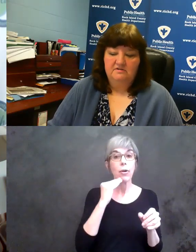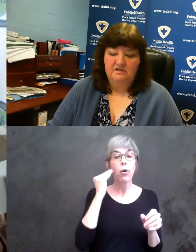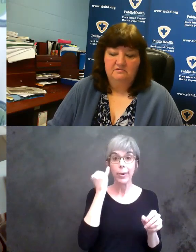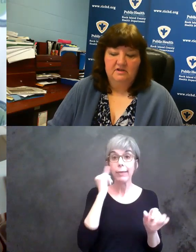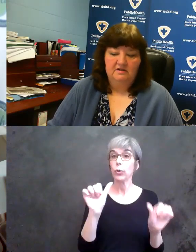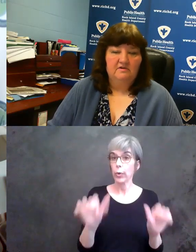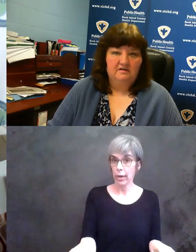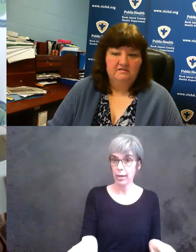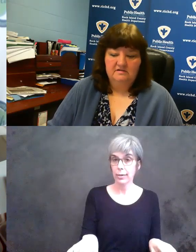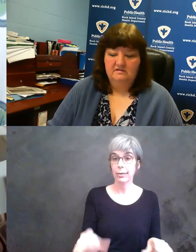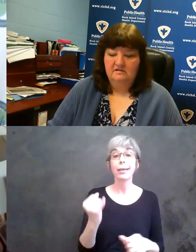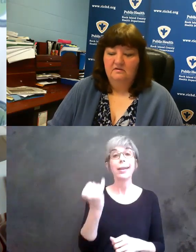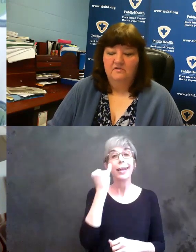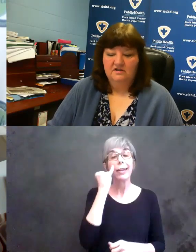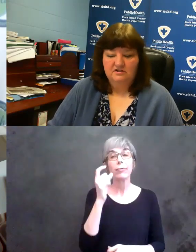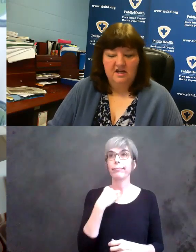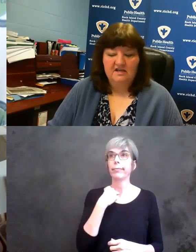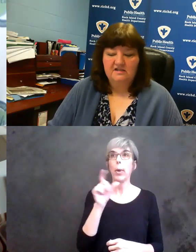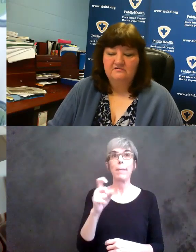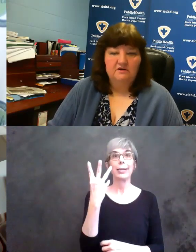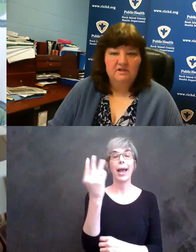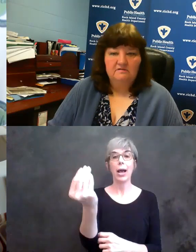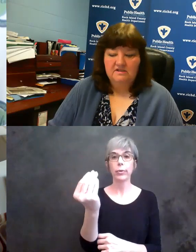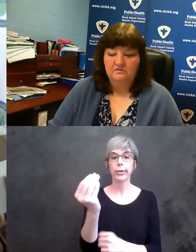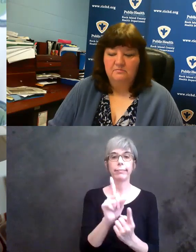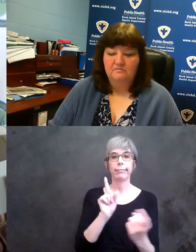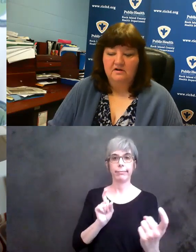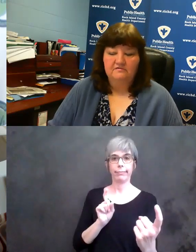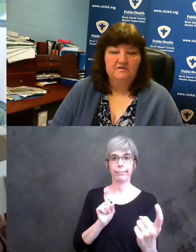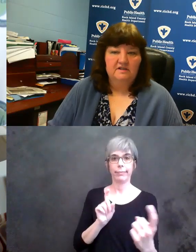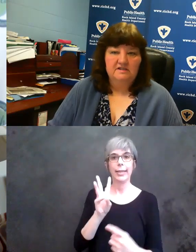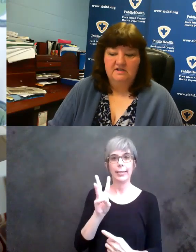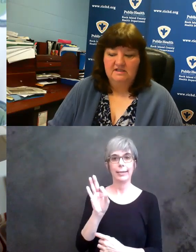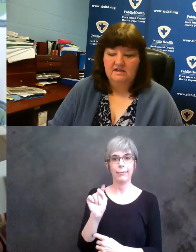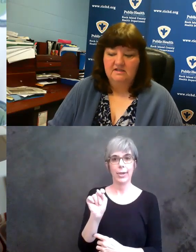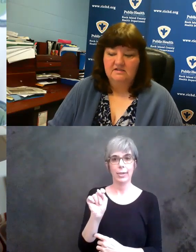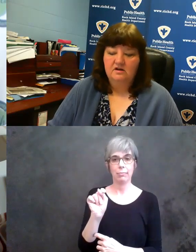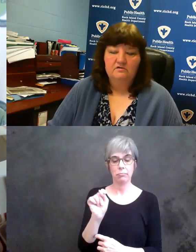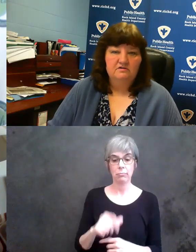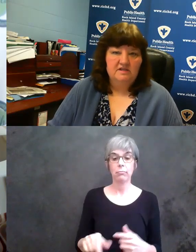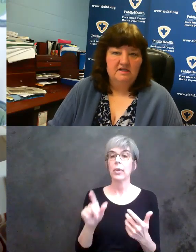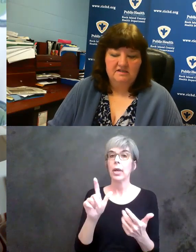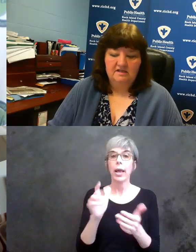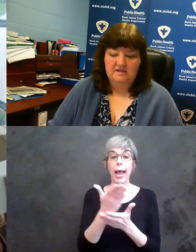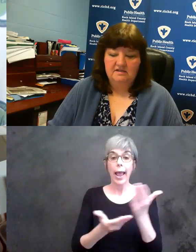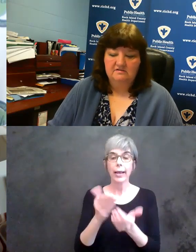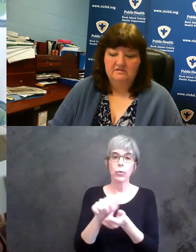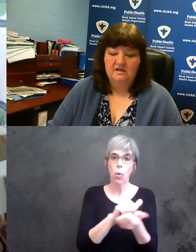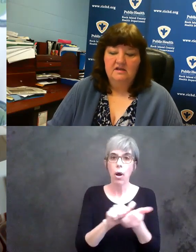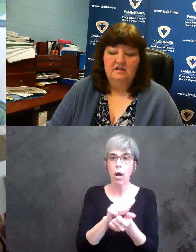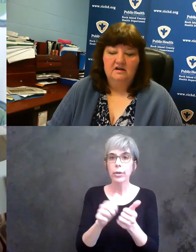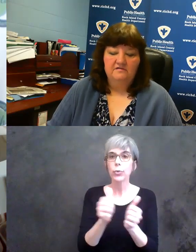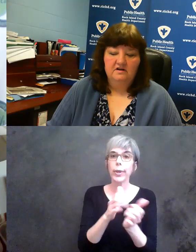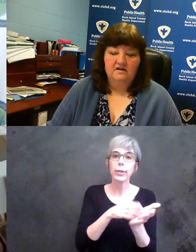keep at least 6 feet between you and anyone else. Wash your hands frequently with soap and water for at least 20 seconds or use